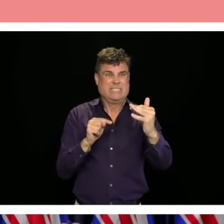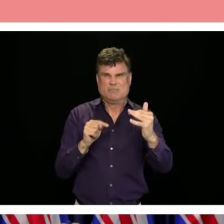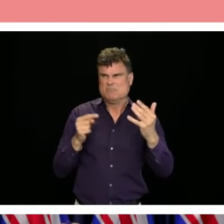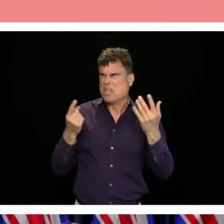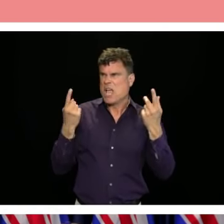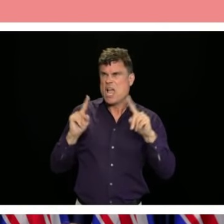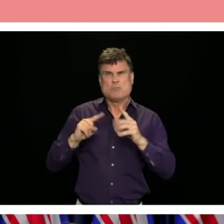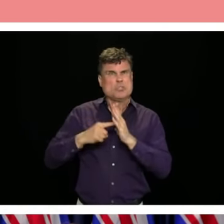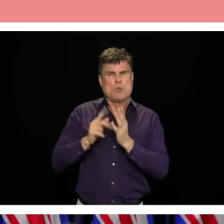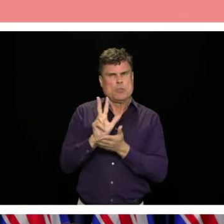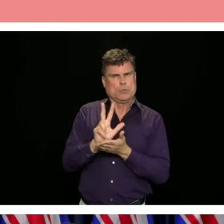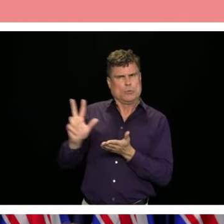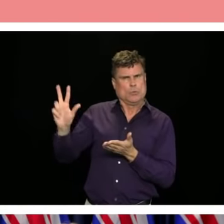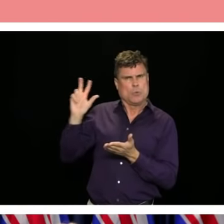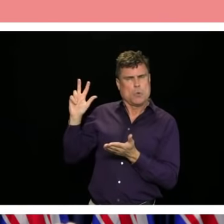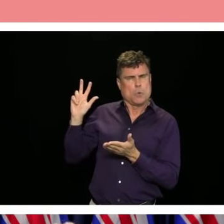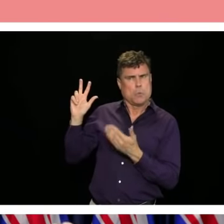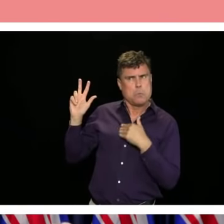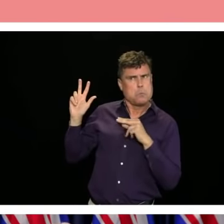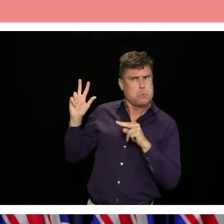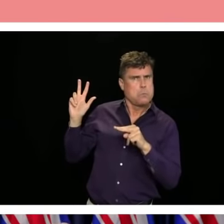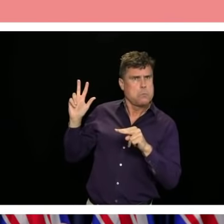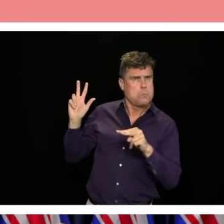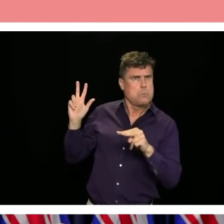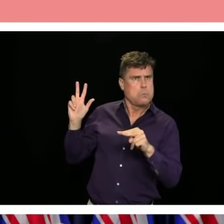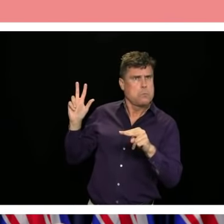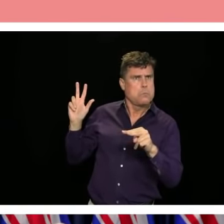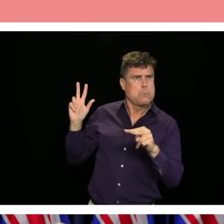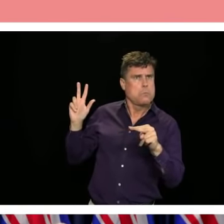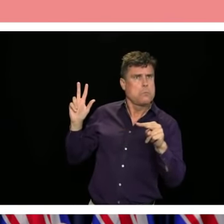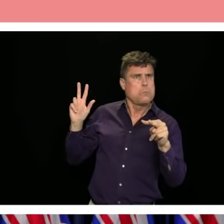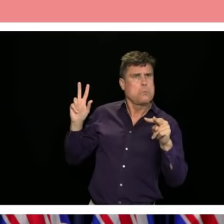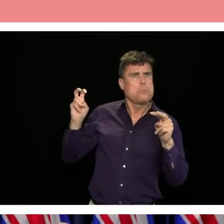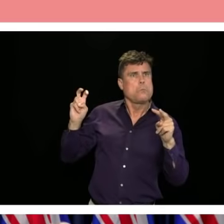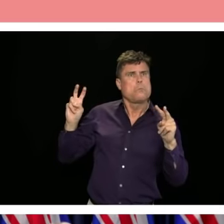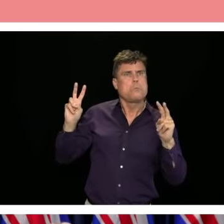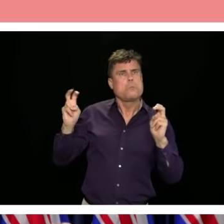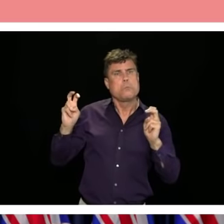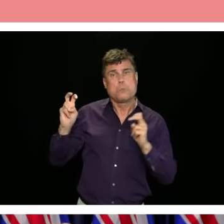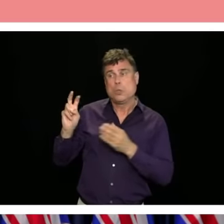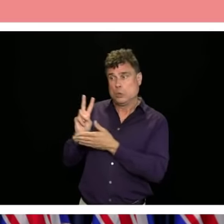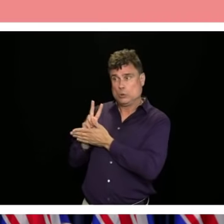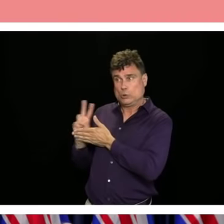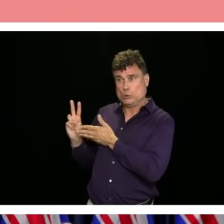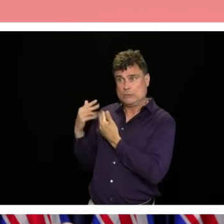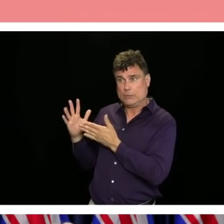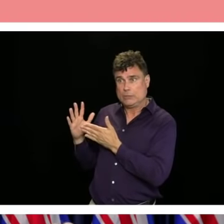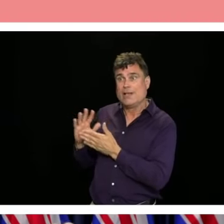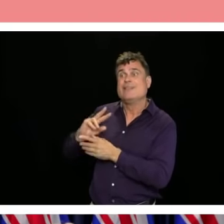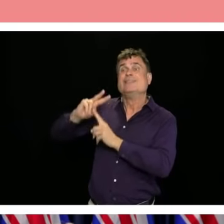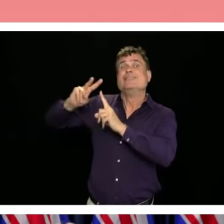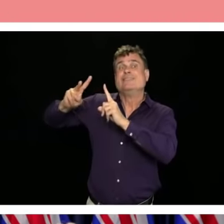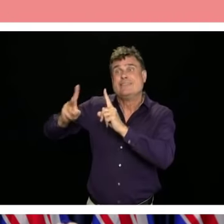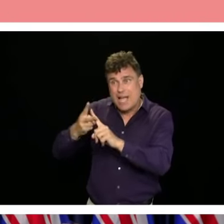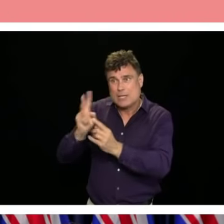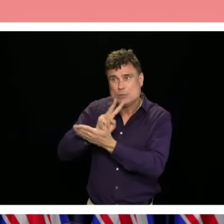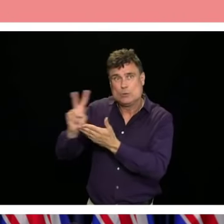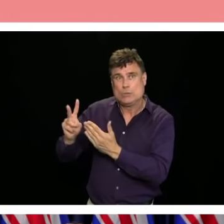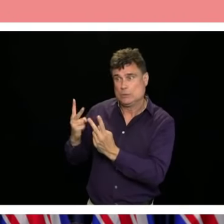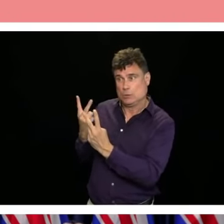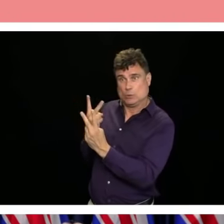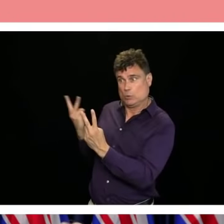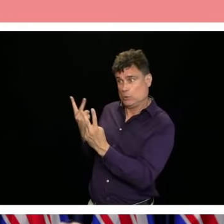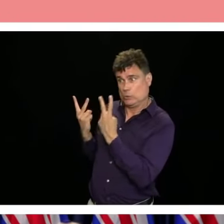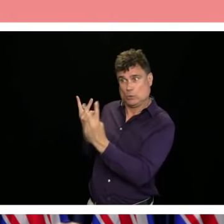what's happening in schools over the next couple of weeks. And we'll be following the transmission patterns that we're seeing in our community